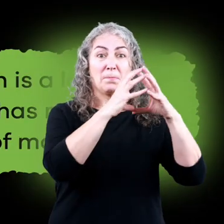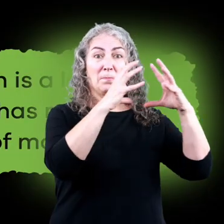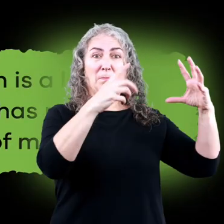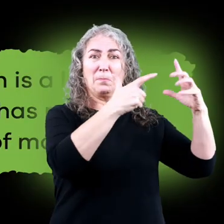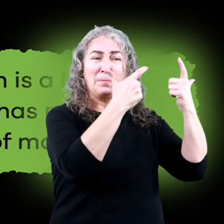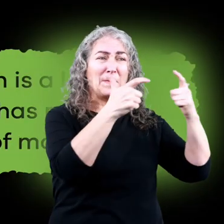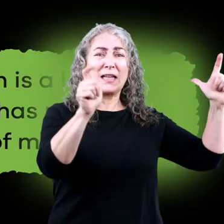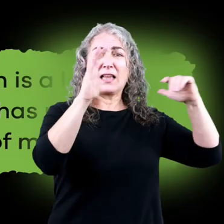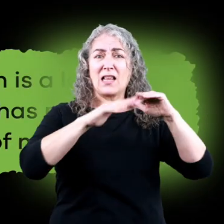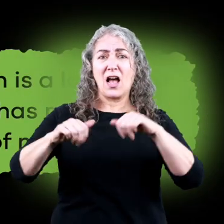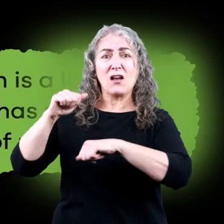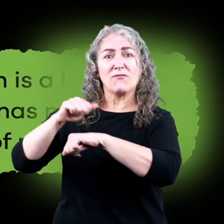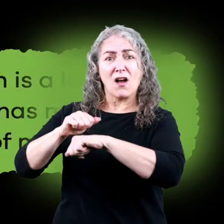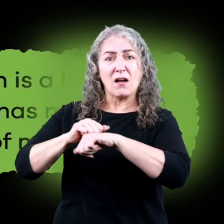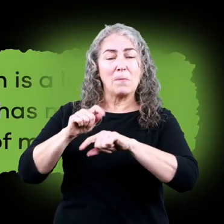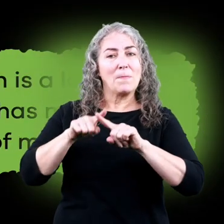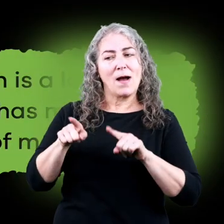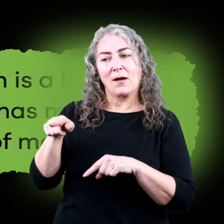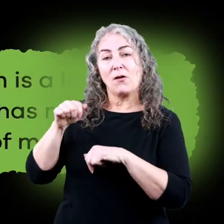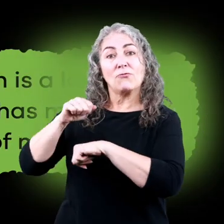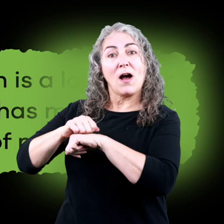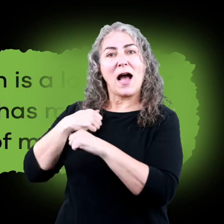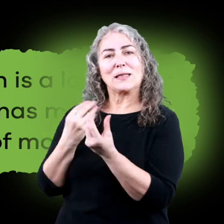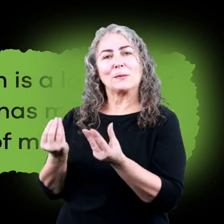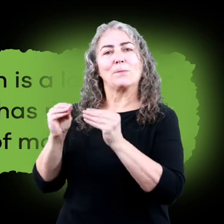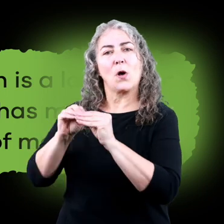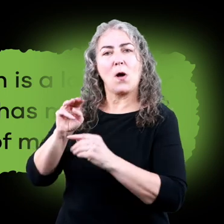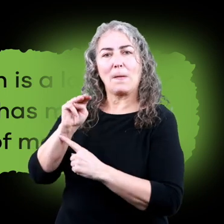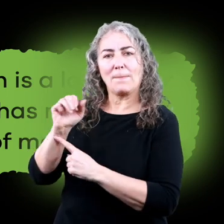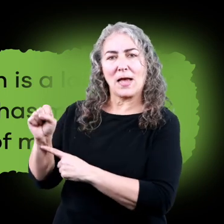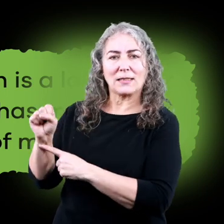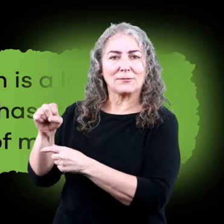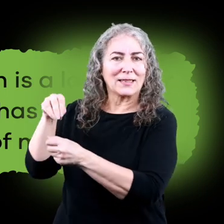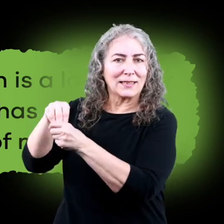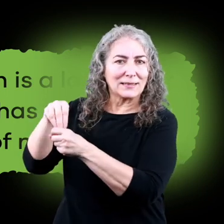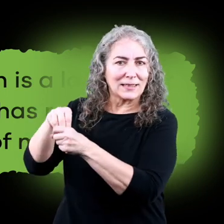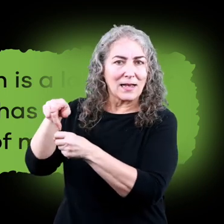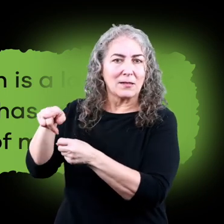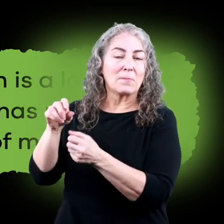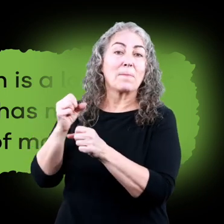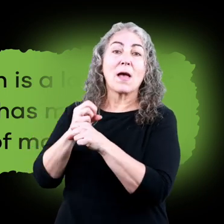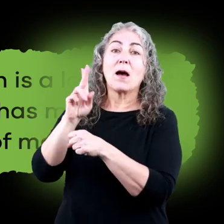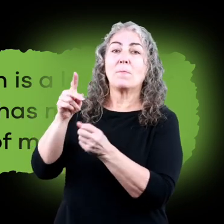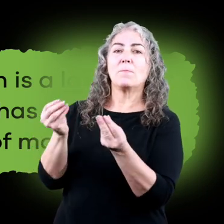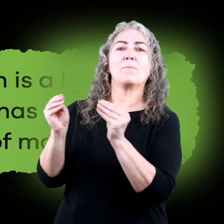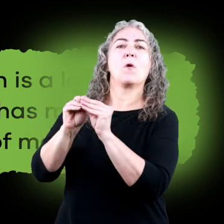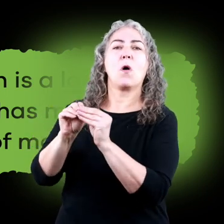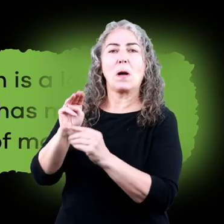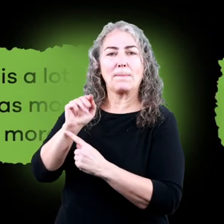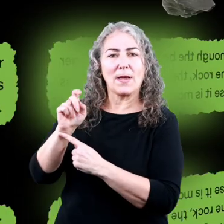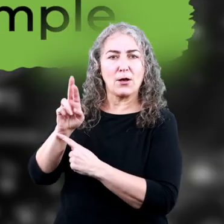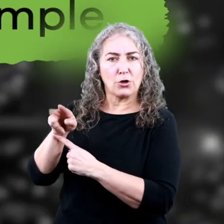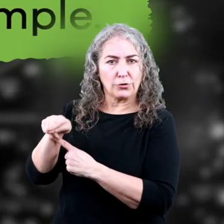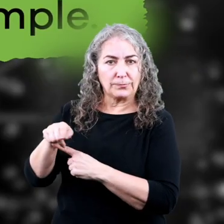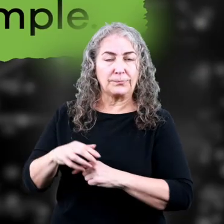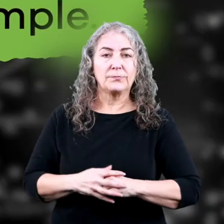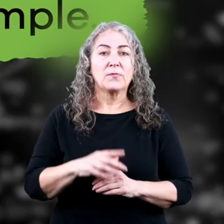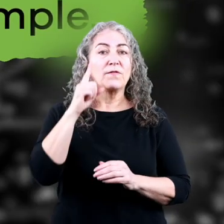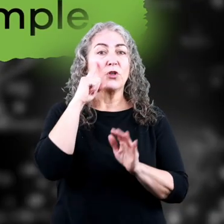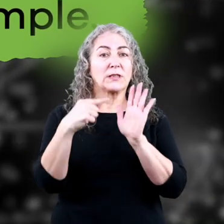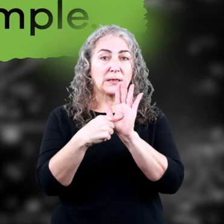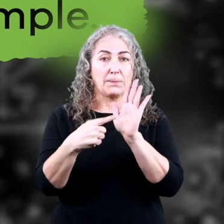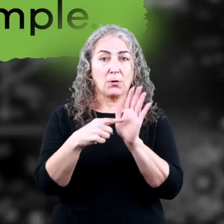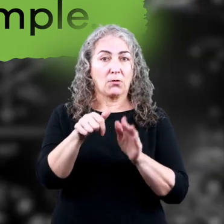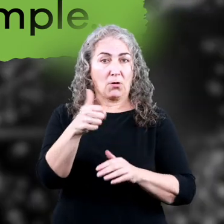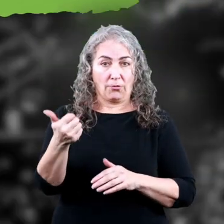is a lot bigger than the rock, the rock has more mass because it is made up of more matter. Here's